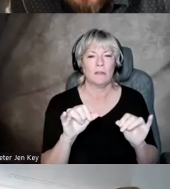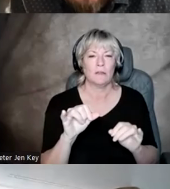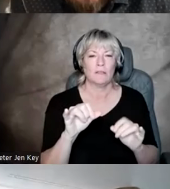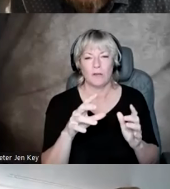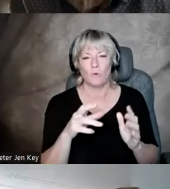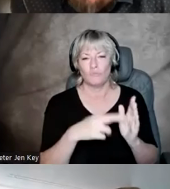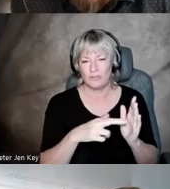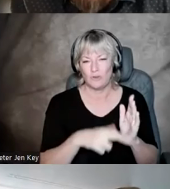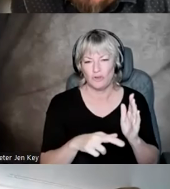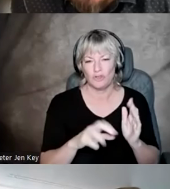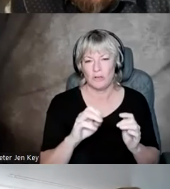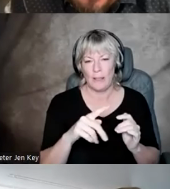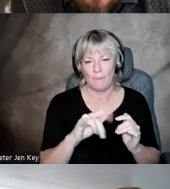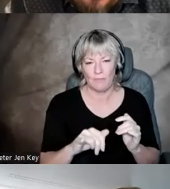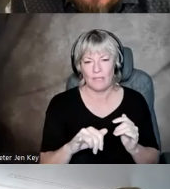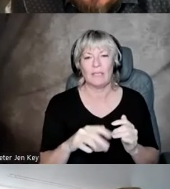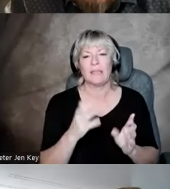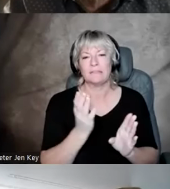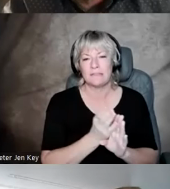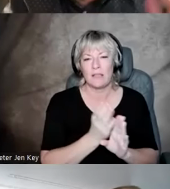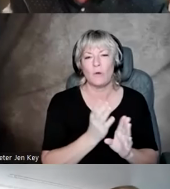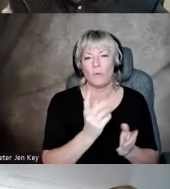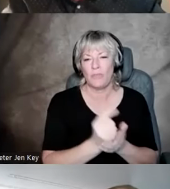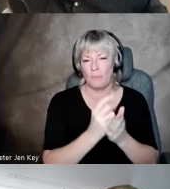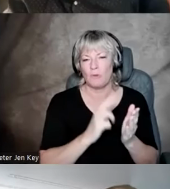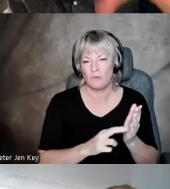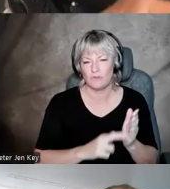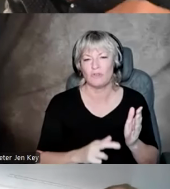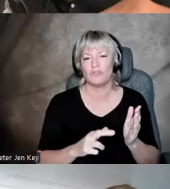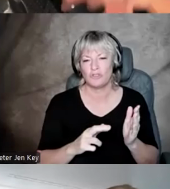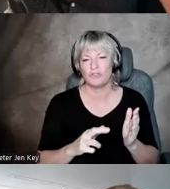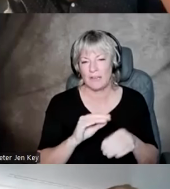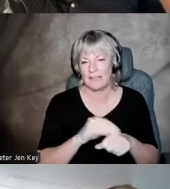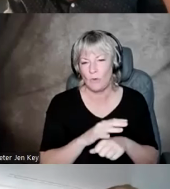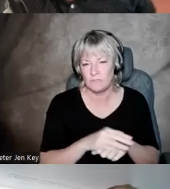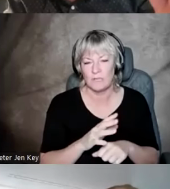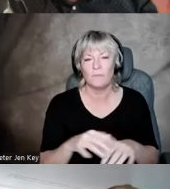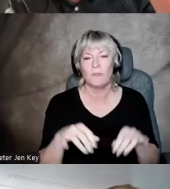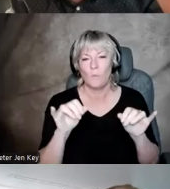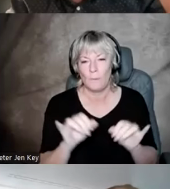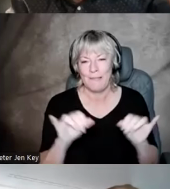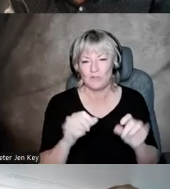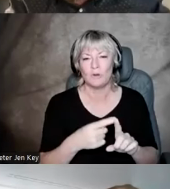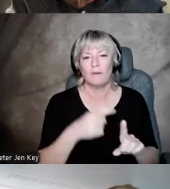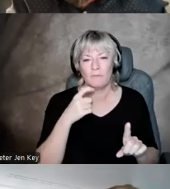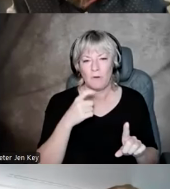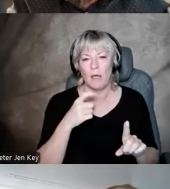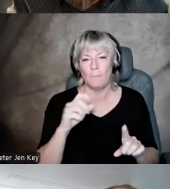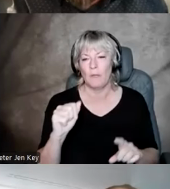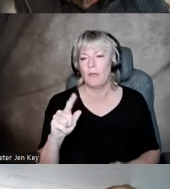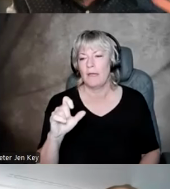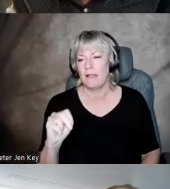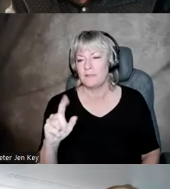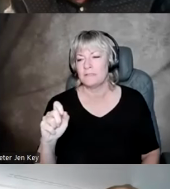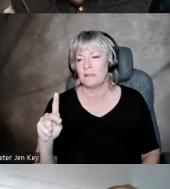empathy in psychotherapy research and crisis counseling. And so we've used the measure that's coming from Allison Lake's